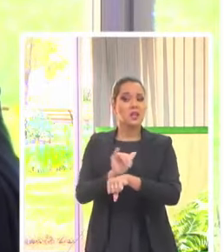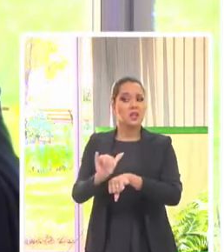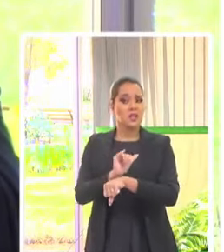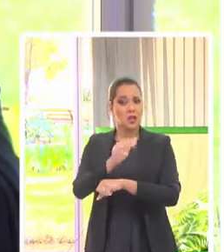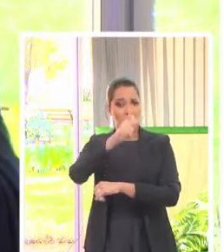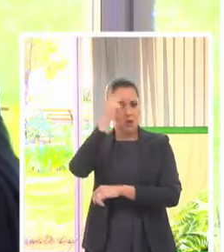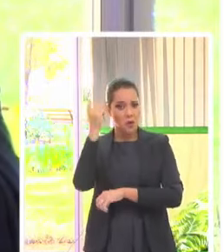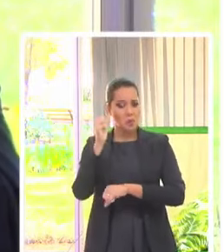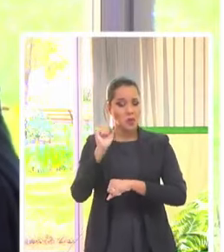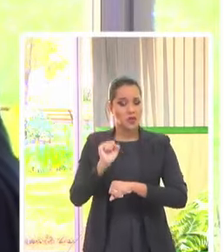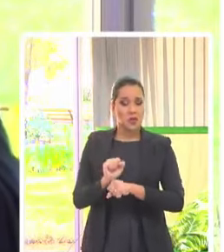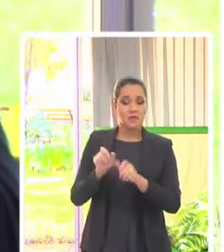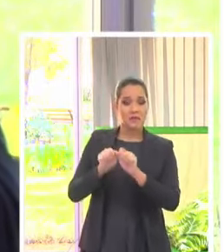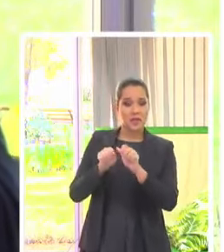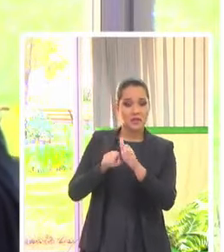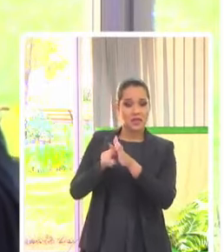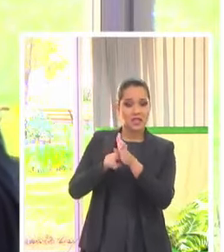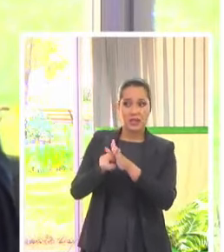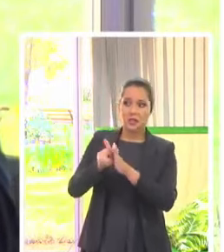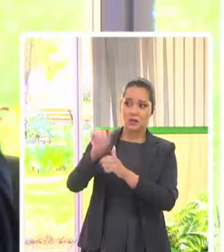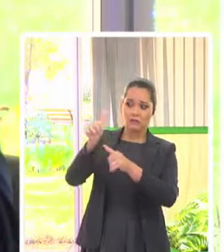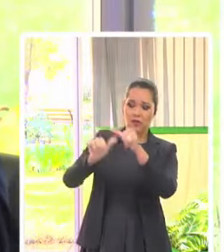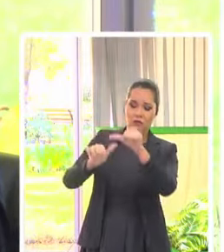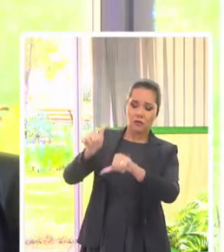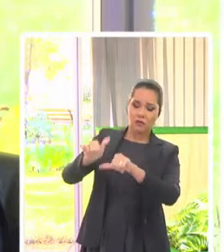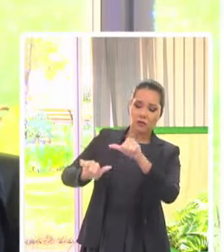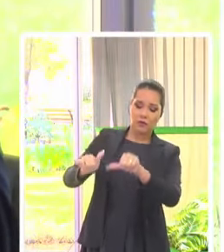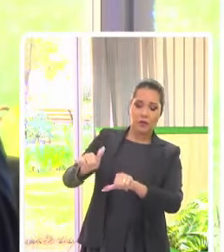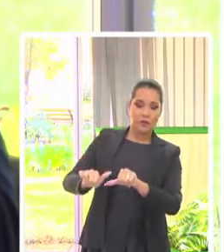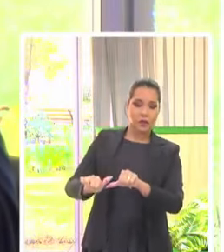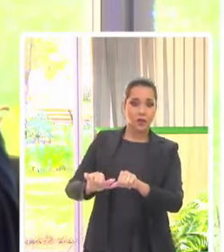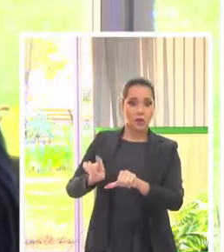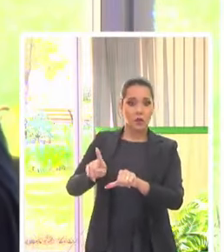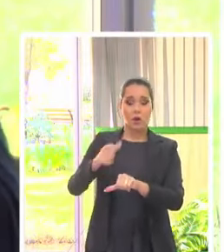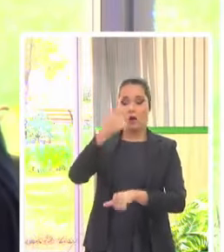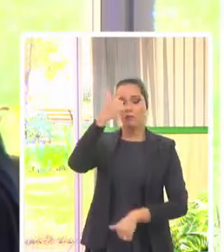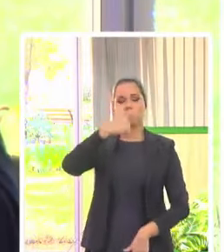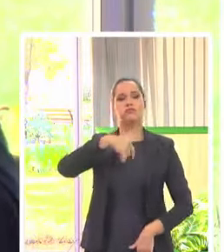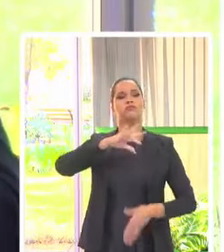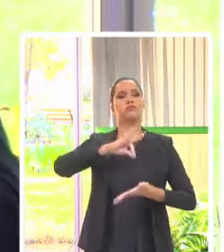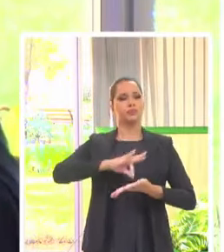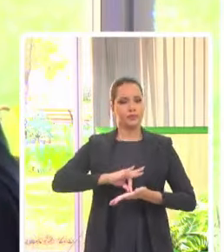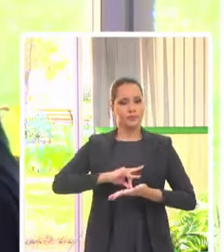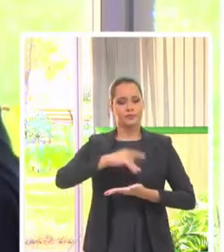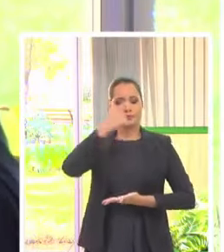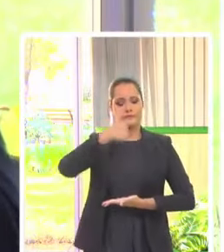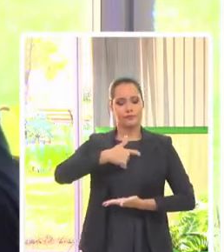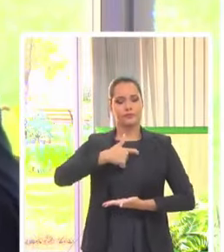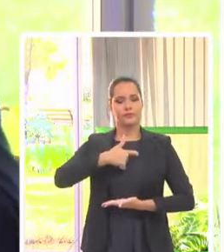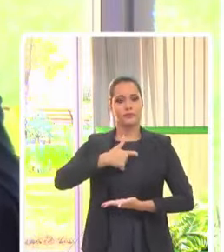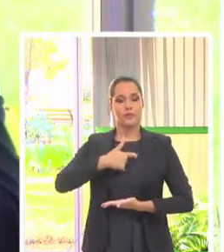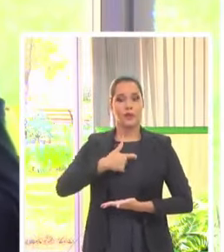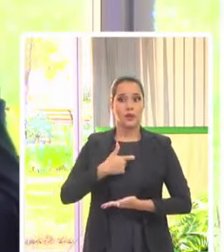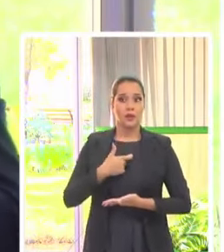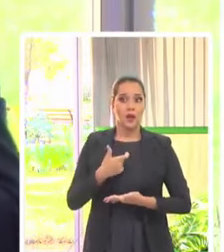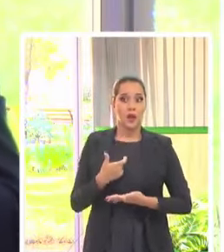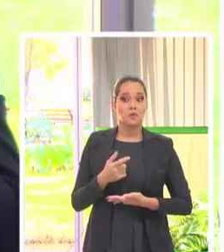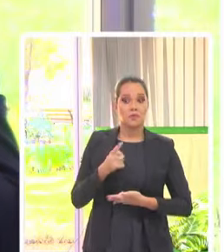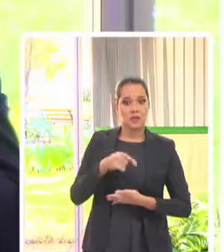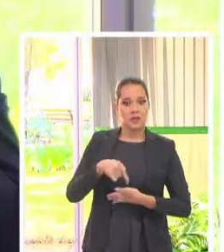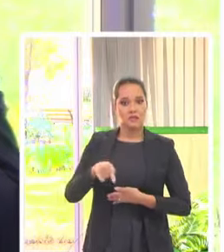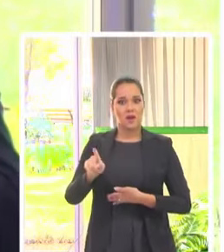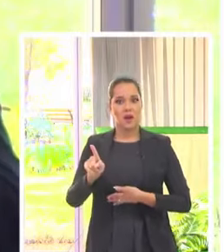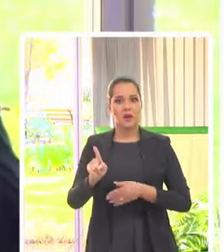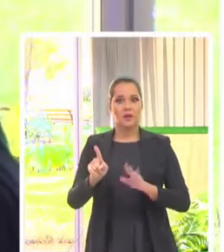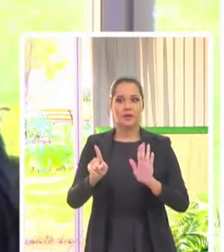verify who she claimed to be. You have an affidavit, you go to a court in front of a